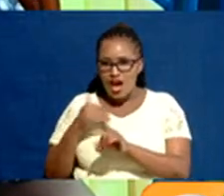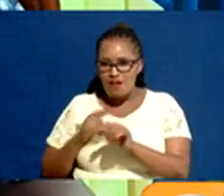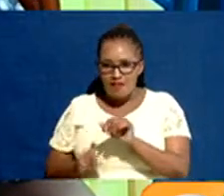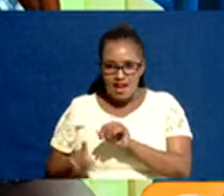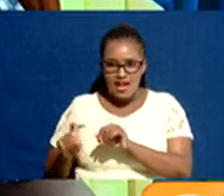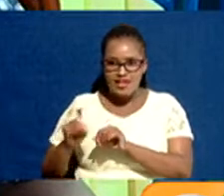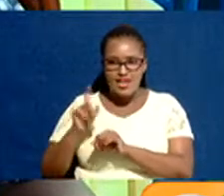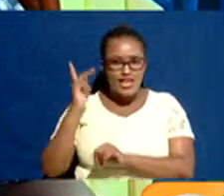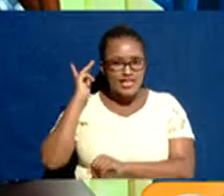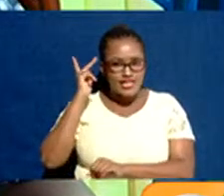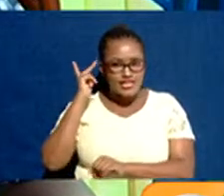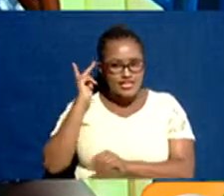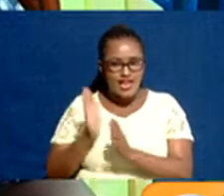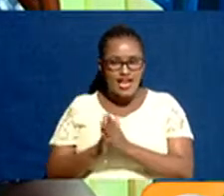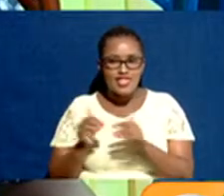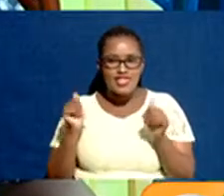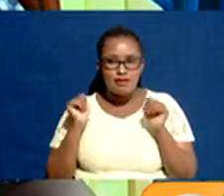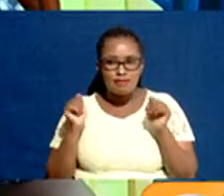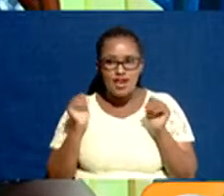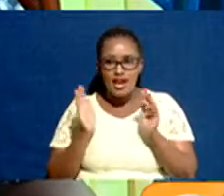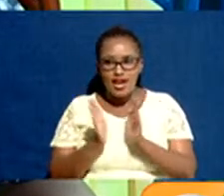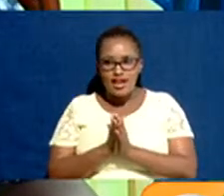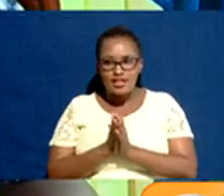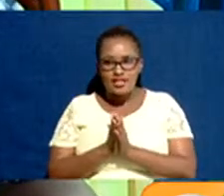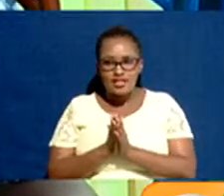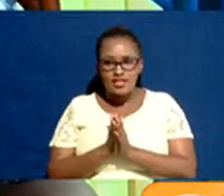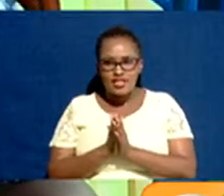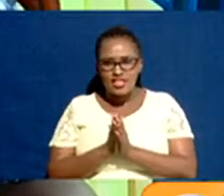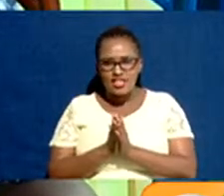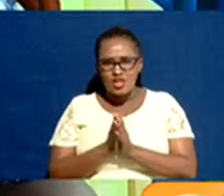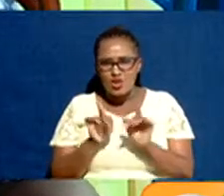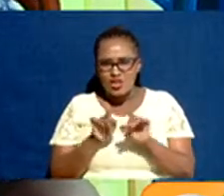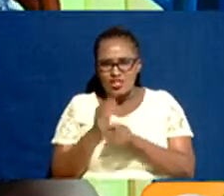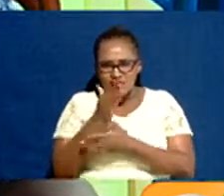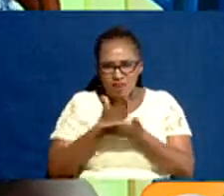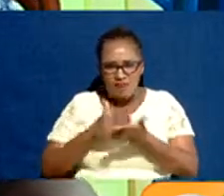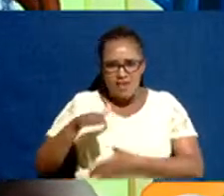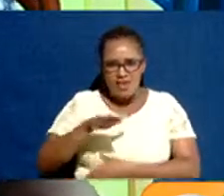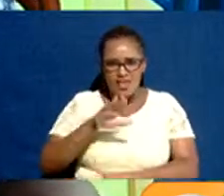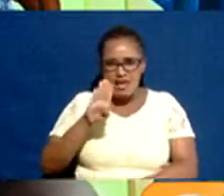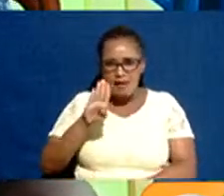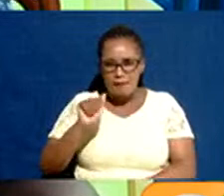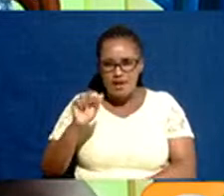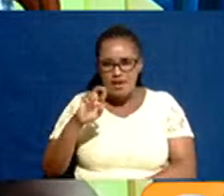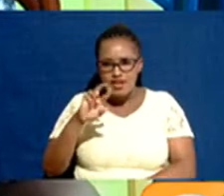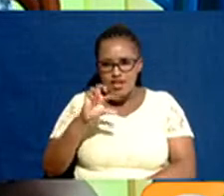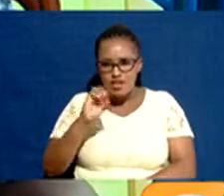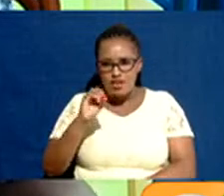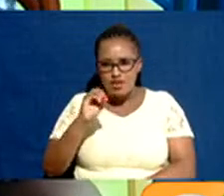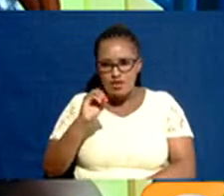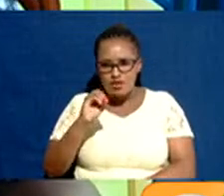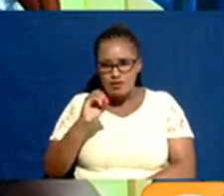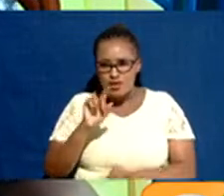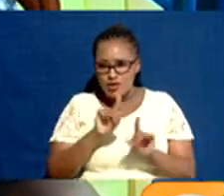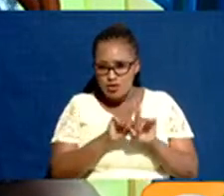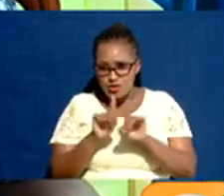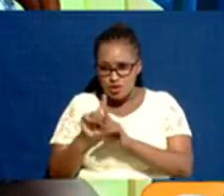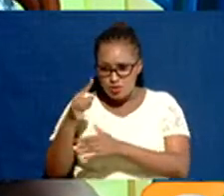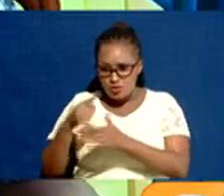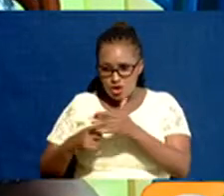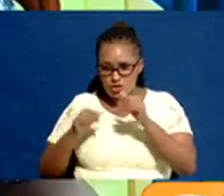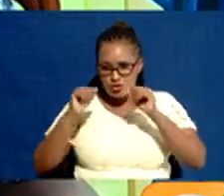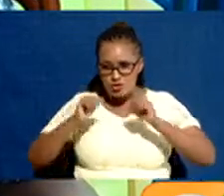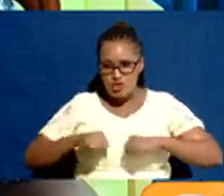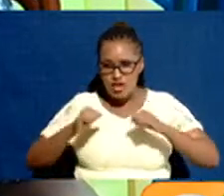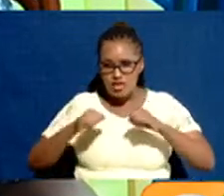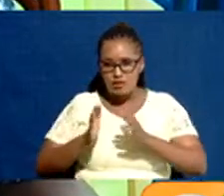added Kisii and Nyamira and a bit of Baringo in terms of the areas of Adamara vein. What we have agreed